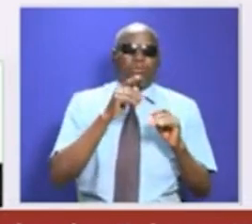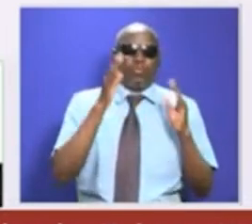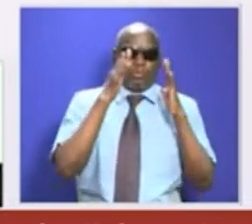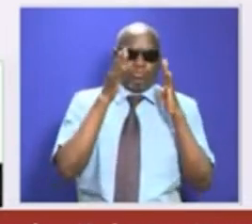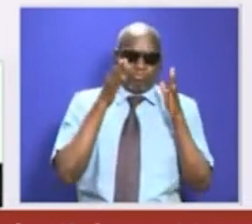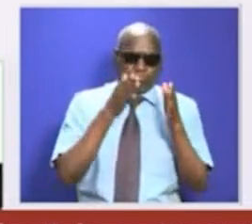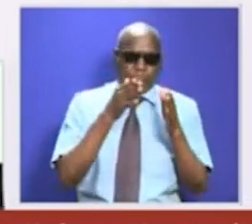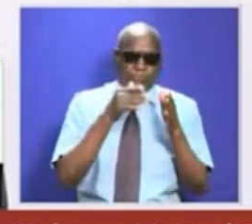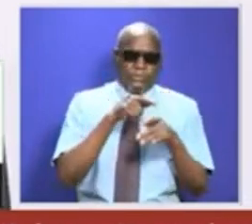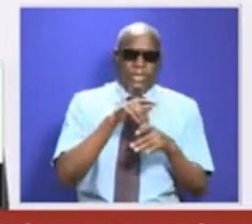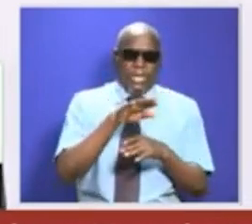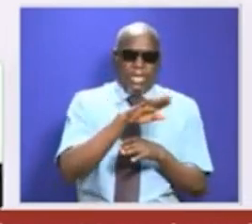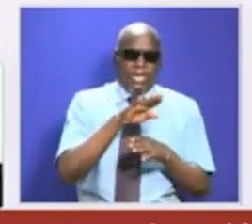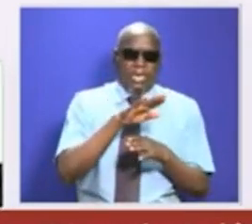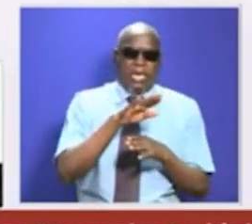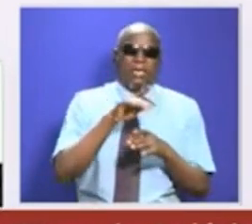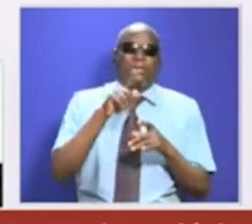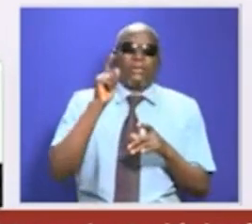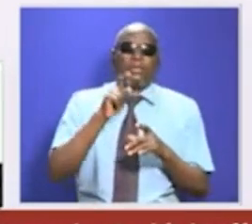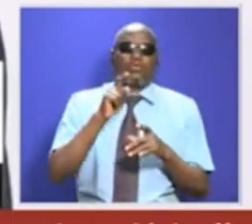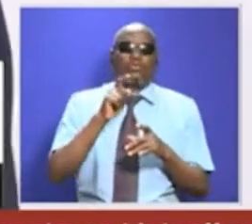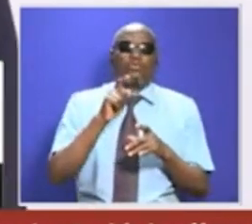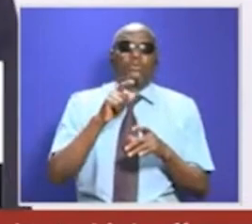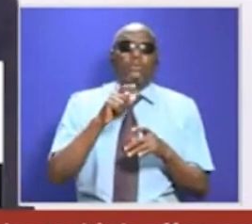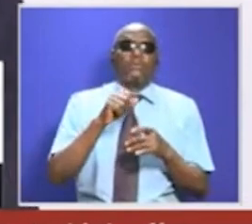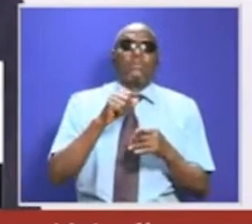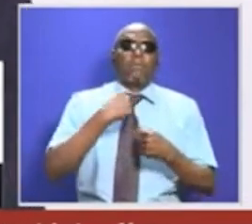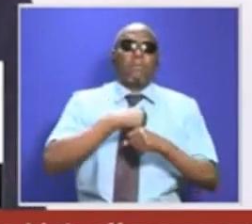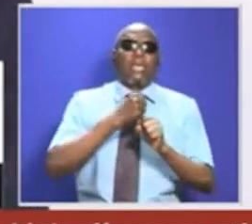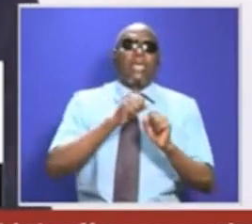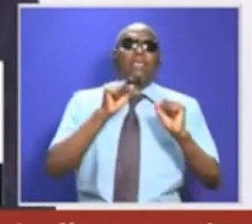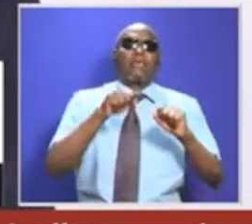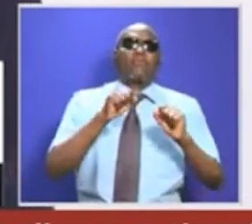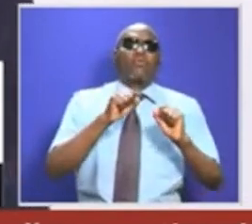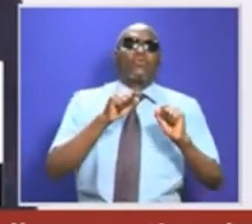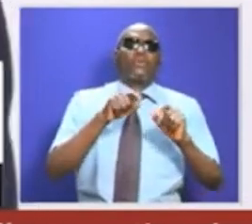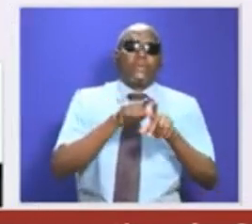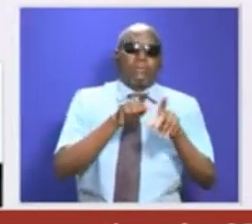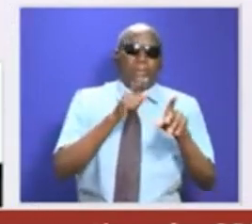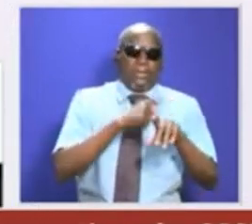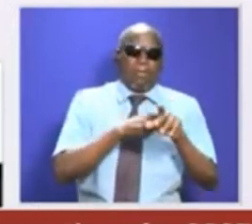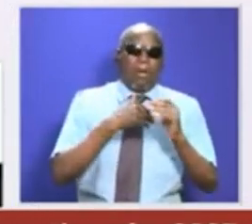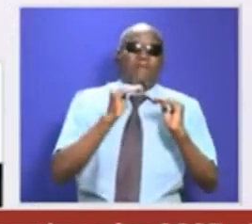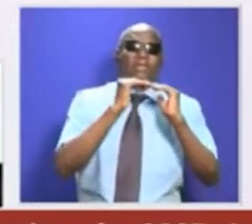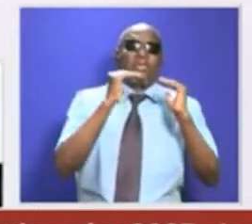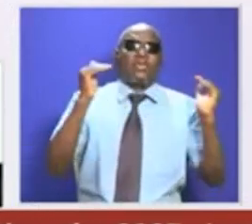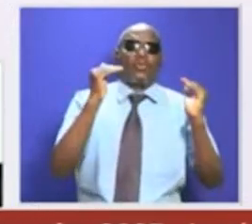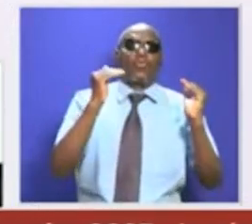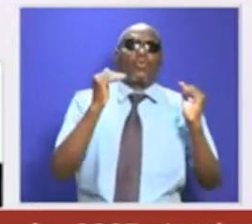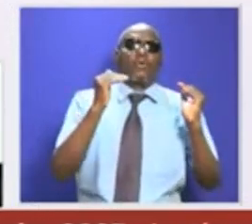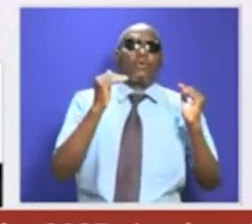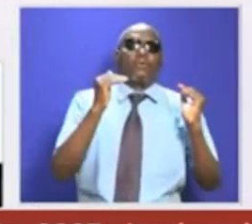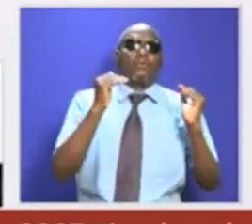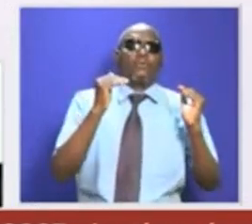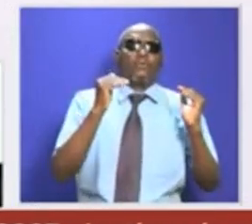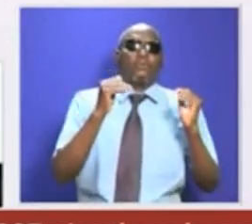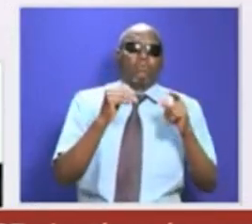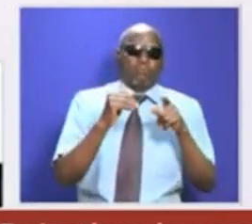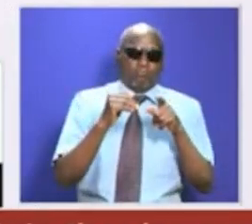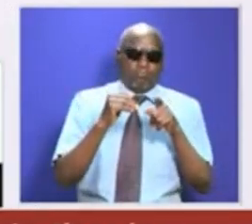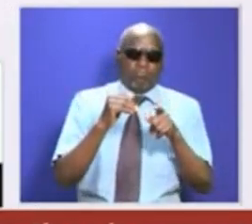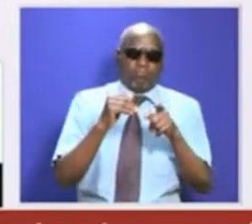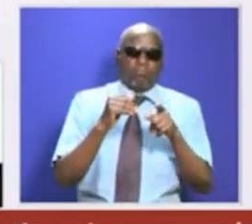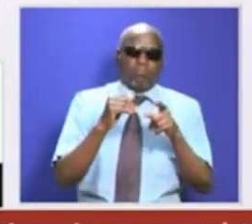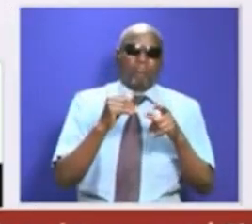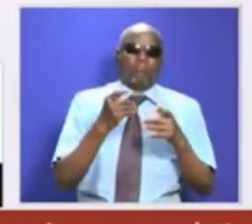to an area that is supposed to be enabling, but that has equal measure of abuse and violence